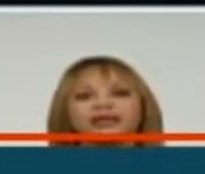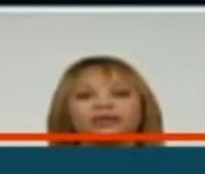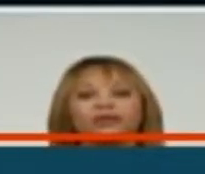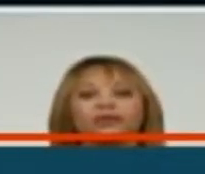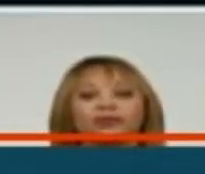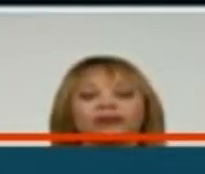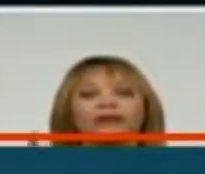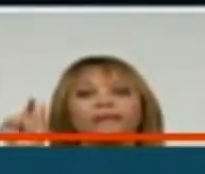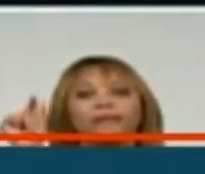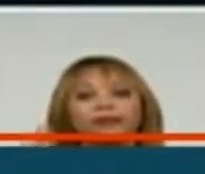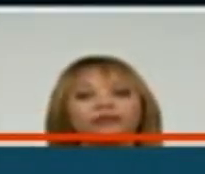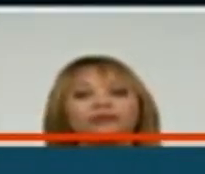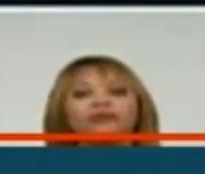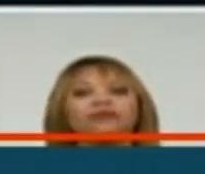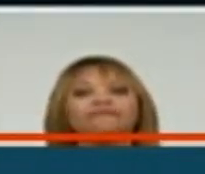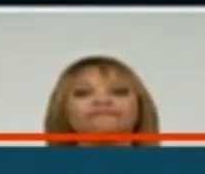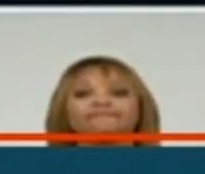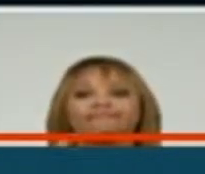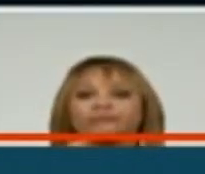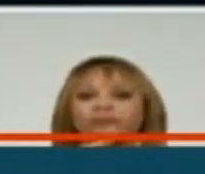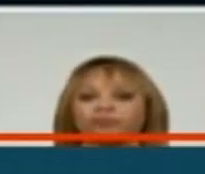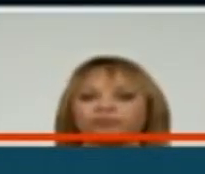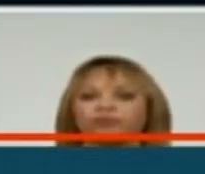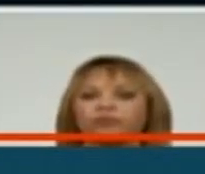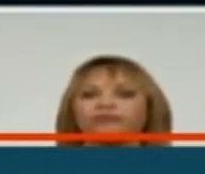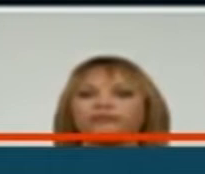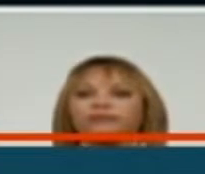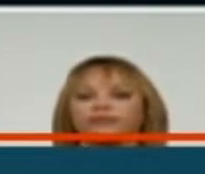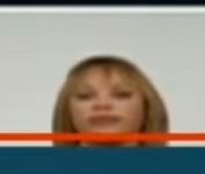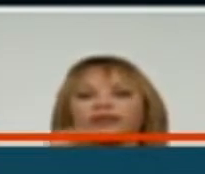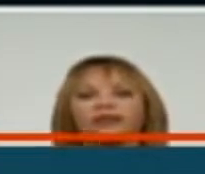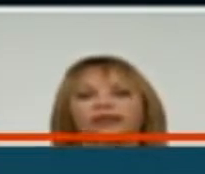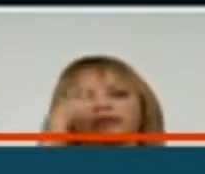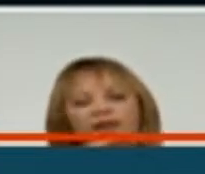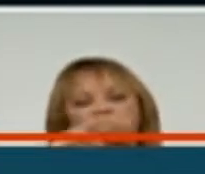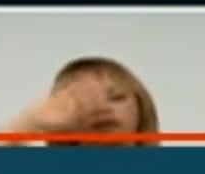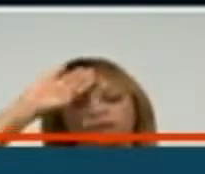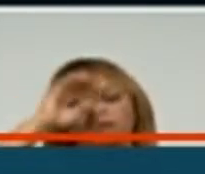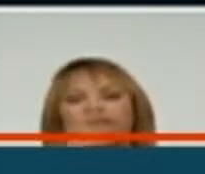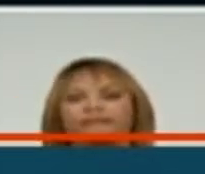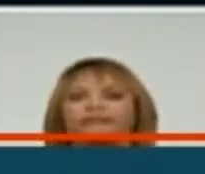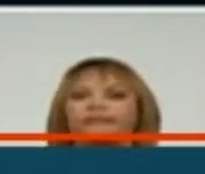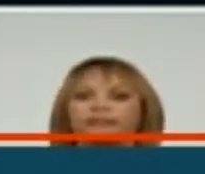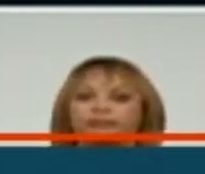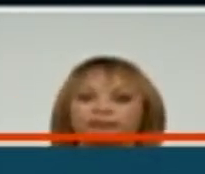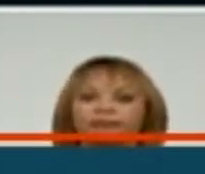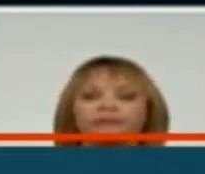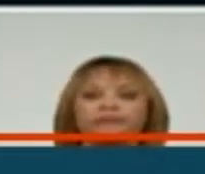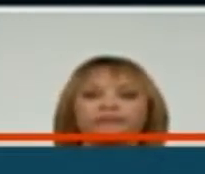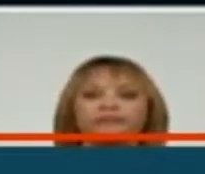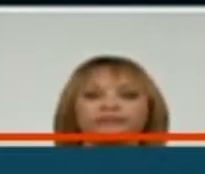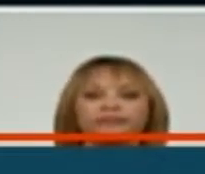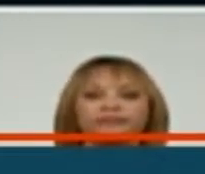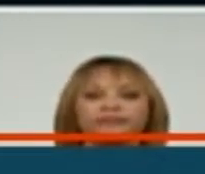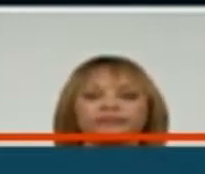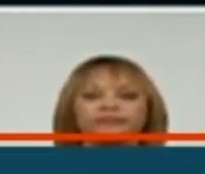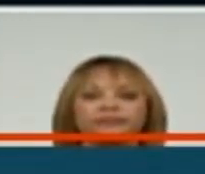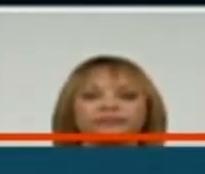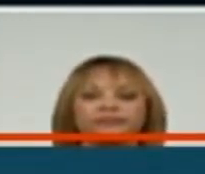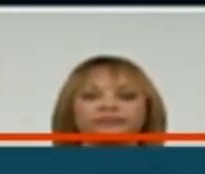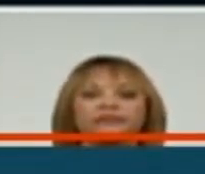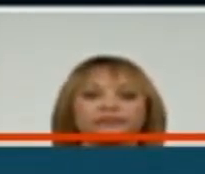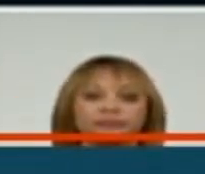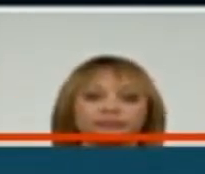61 people were diagnosed with COVID-19 in our country yesterday. With this number of samples and number of confirmed cases, we